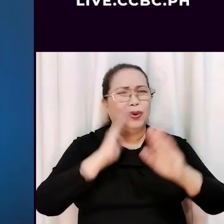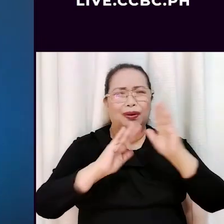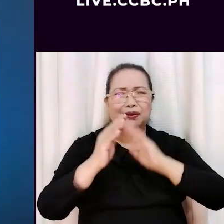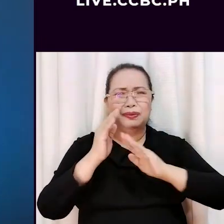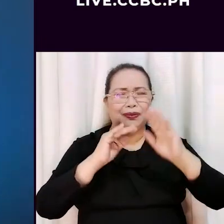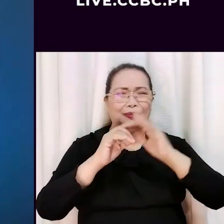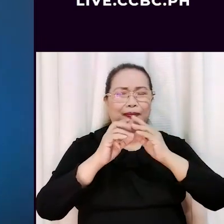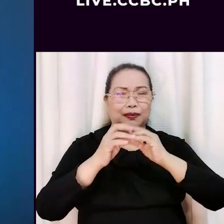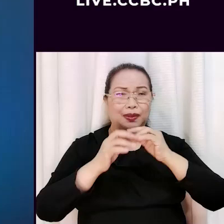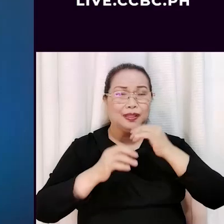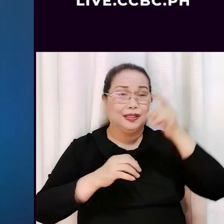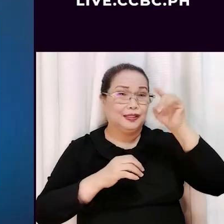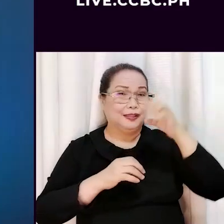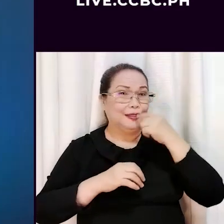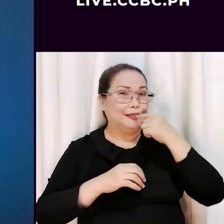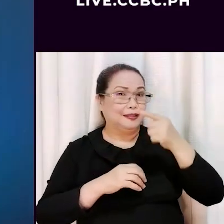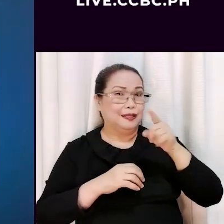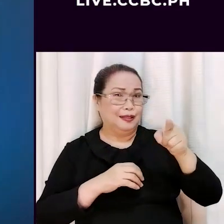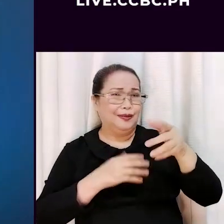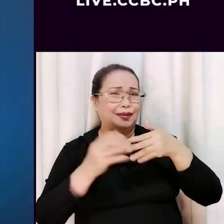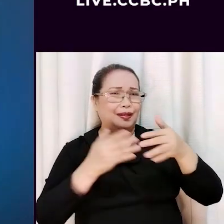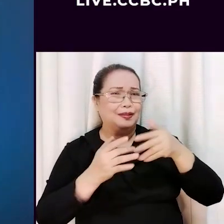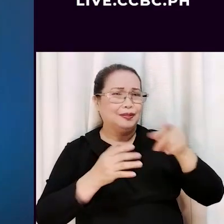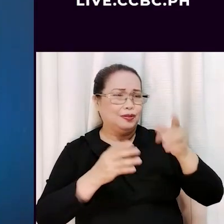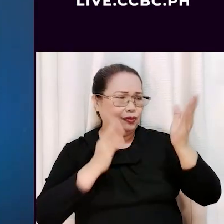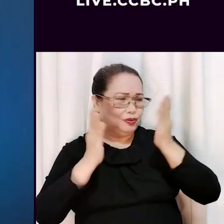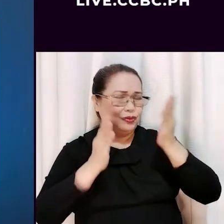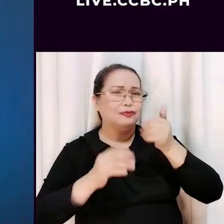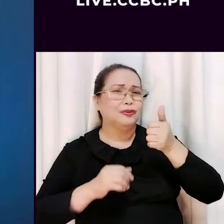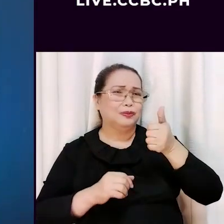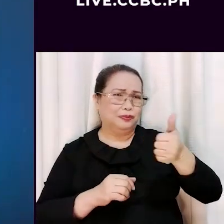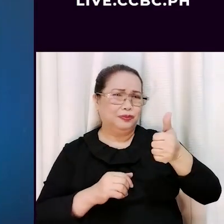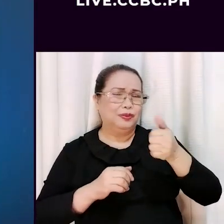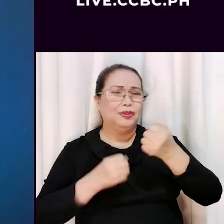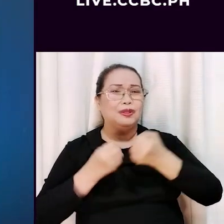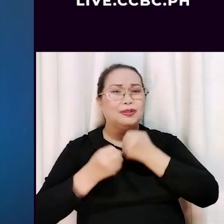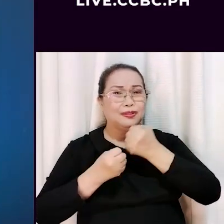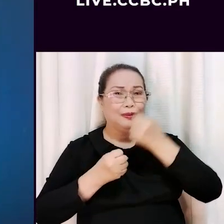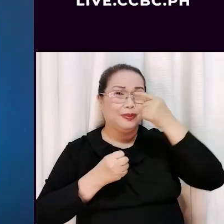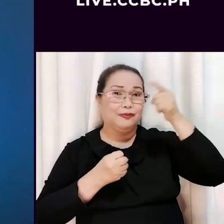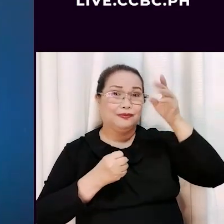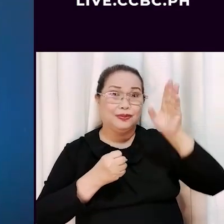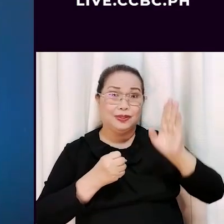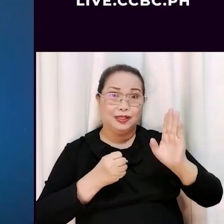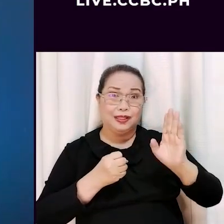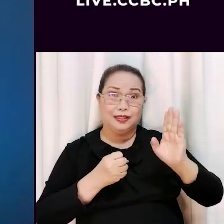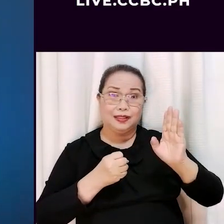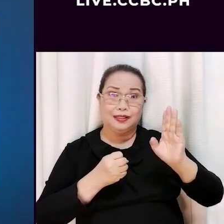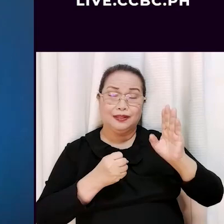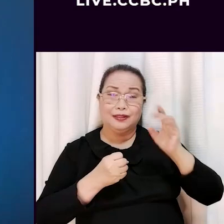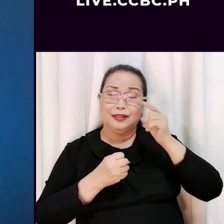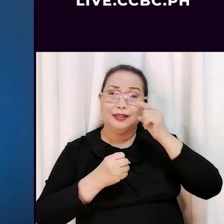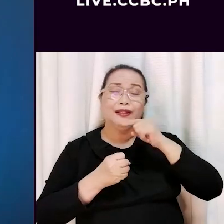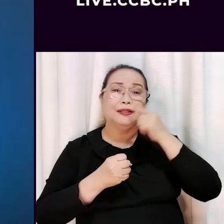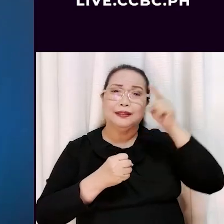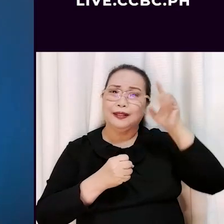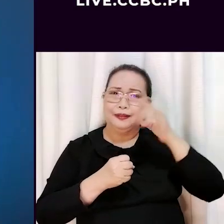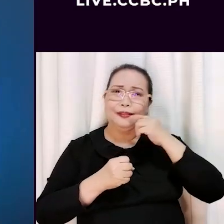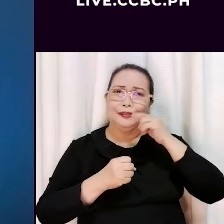is saying, I know that you, in spite of your service, you are also suffering for me. And you are suffering,